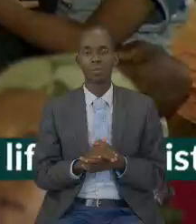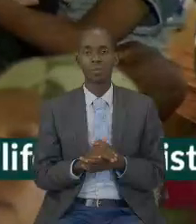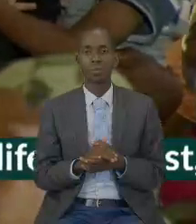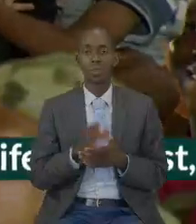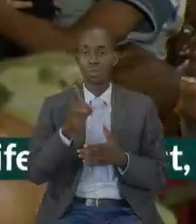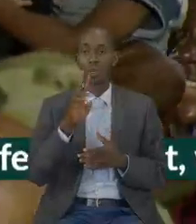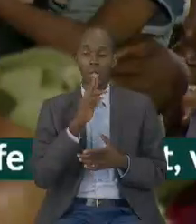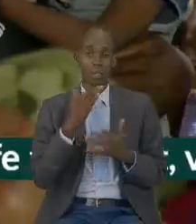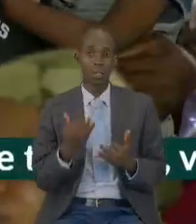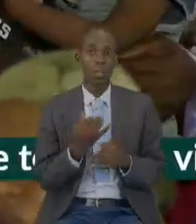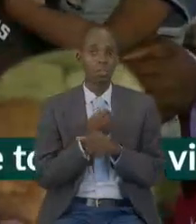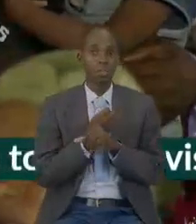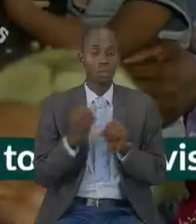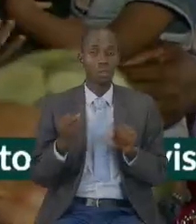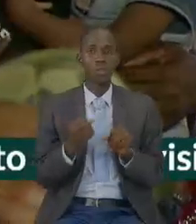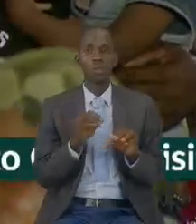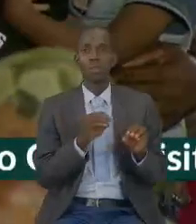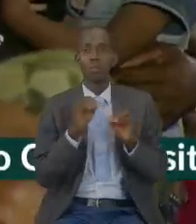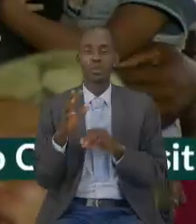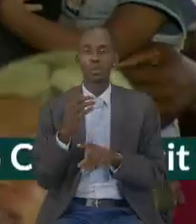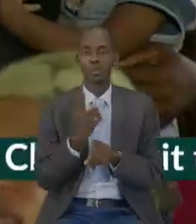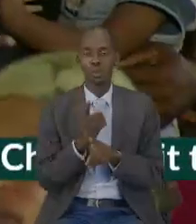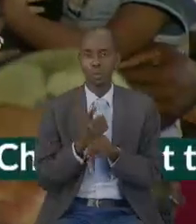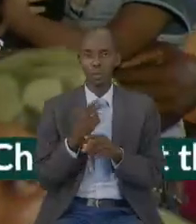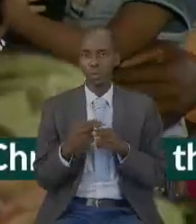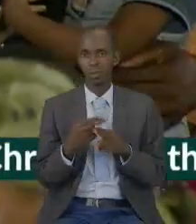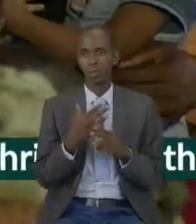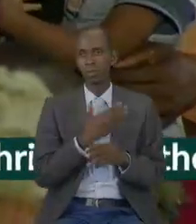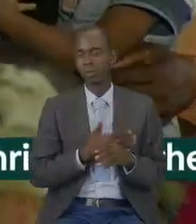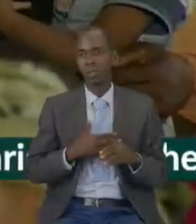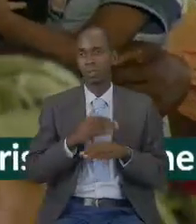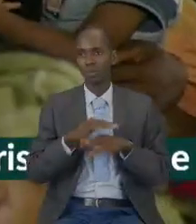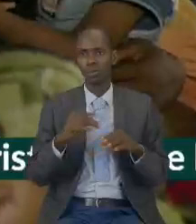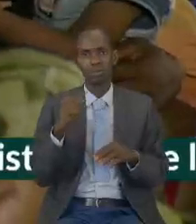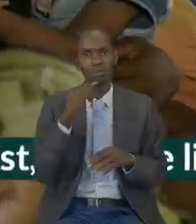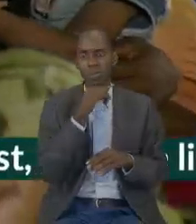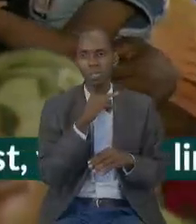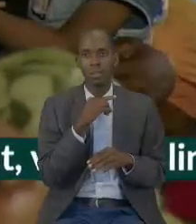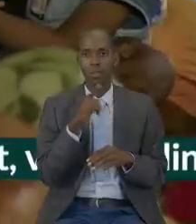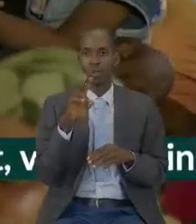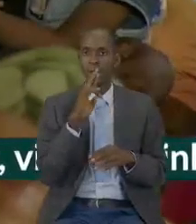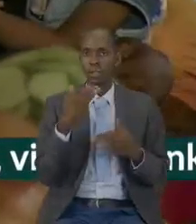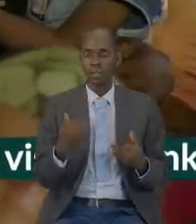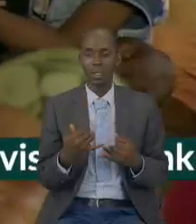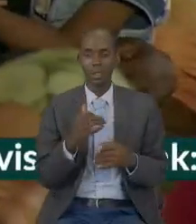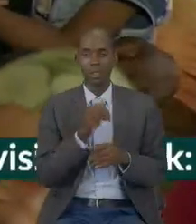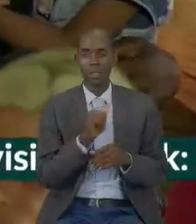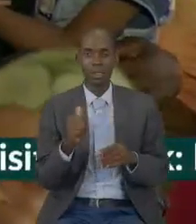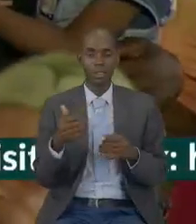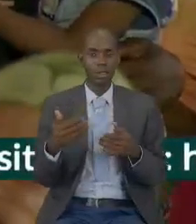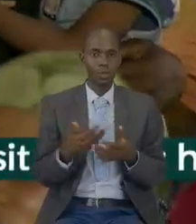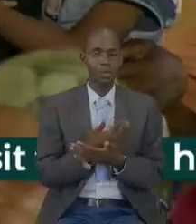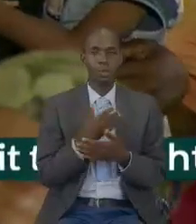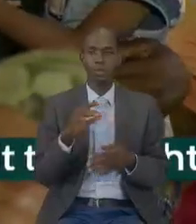Quickly. Be patient with them. They can write for them. Quickly, ask them questions, the accurate